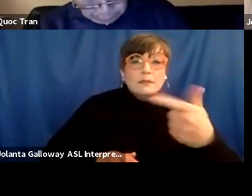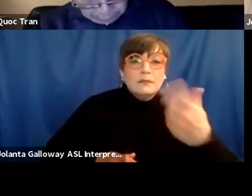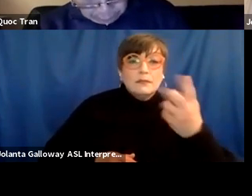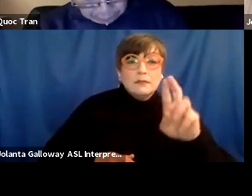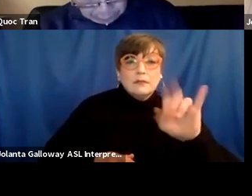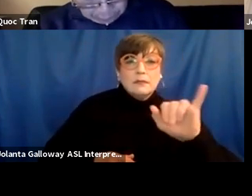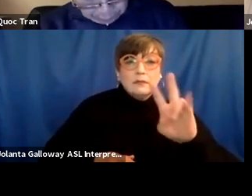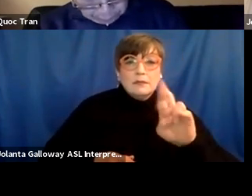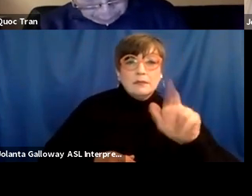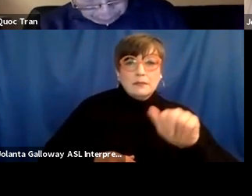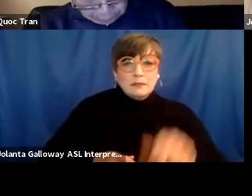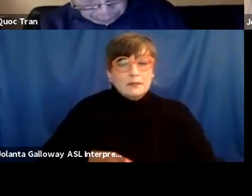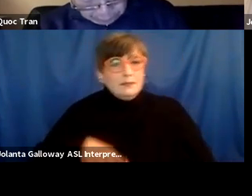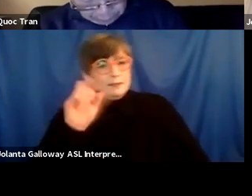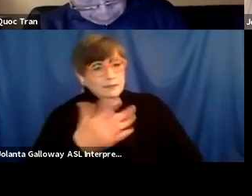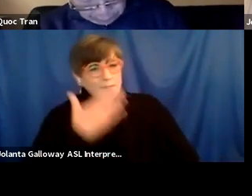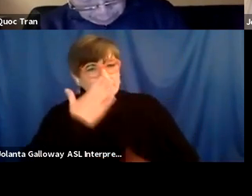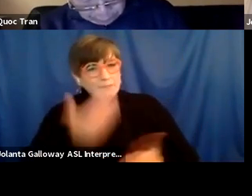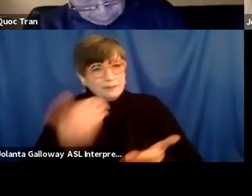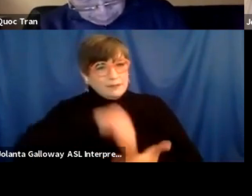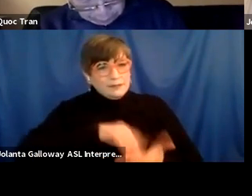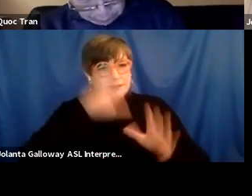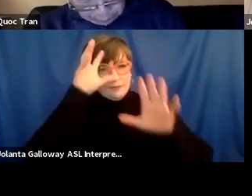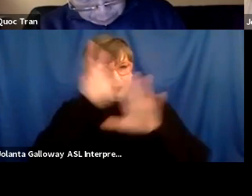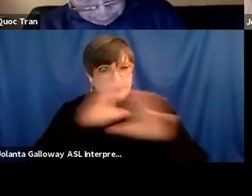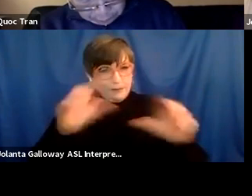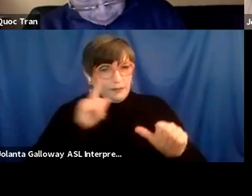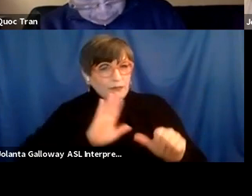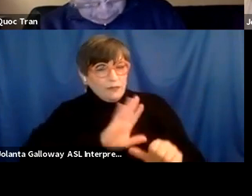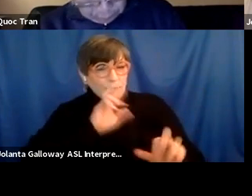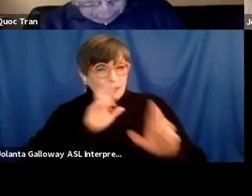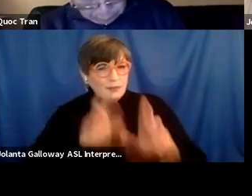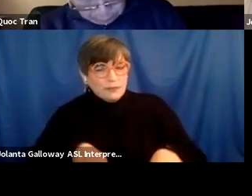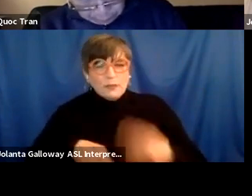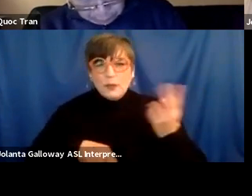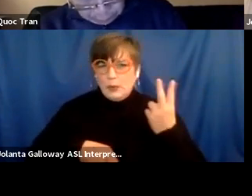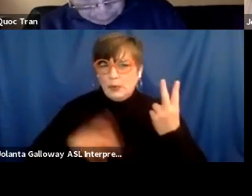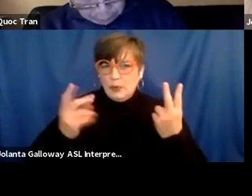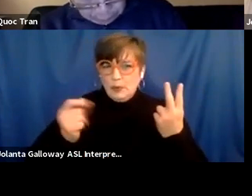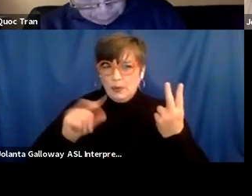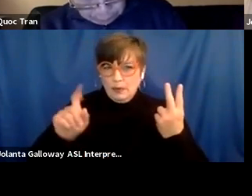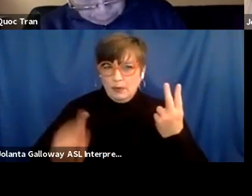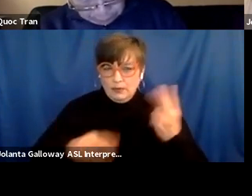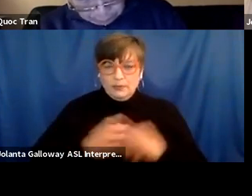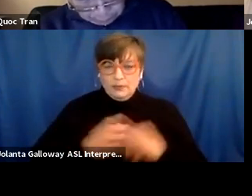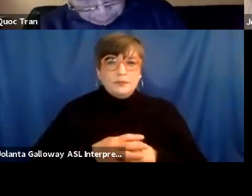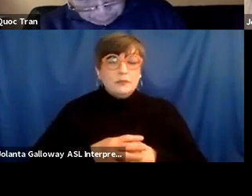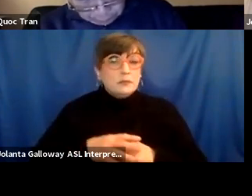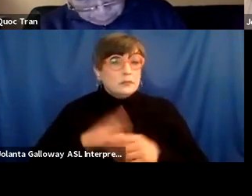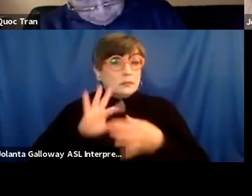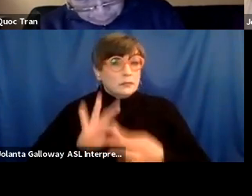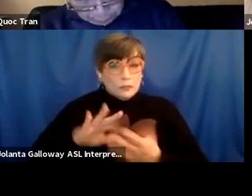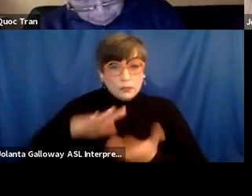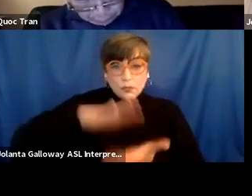Yes, thank you again, Superintendent, for the report. Just two quick questions. Regarding the school